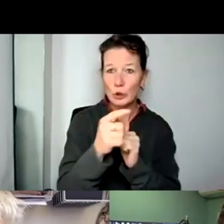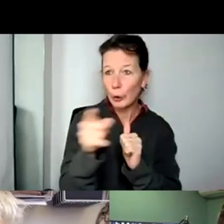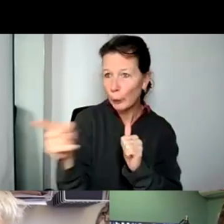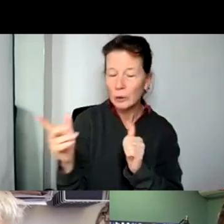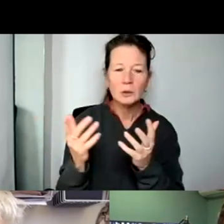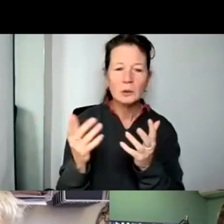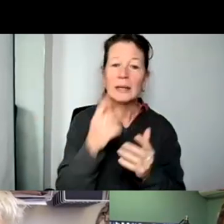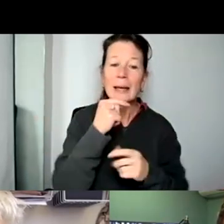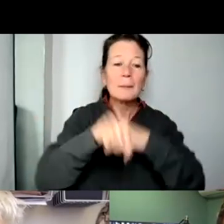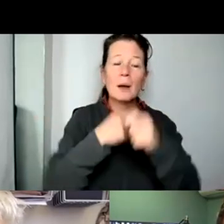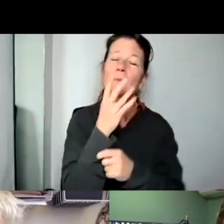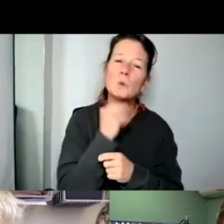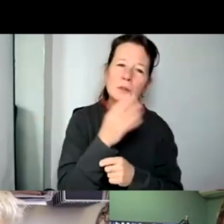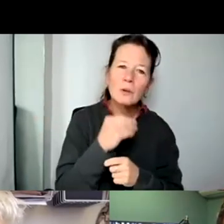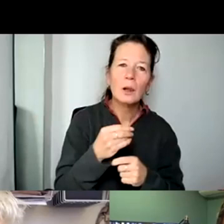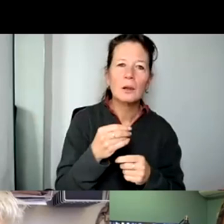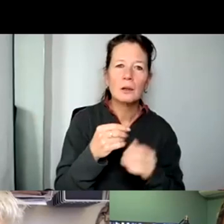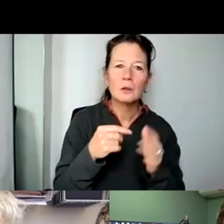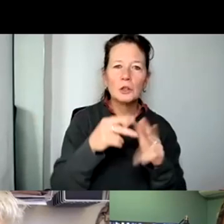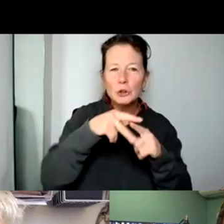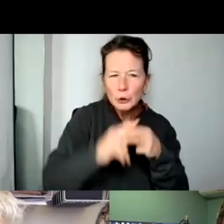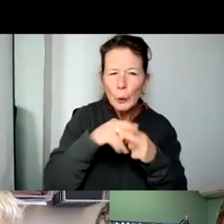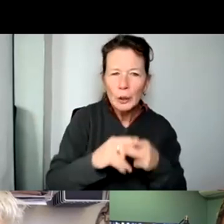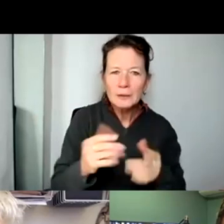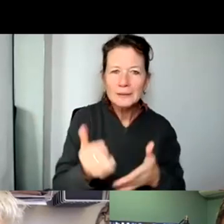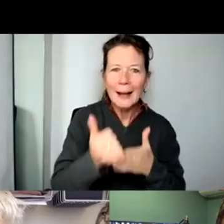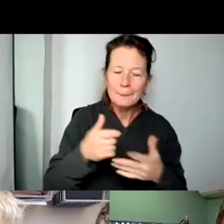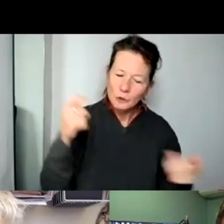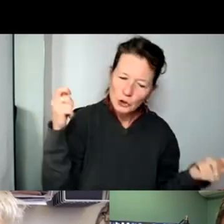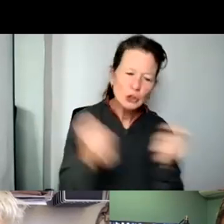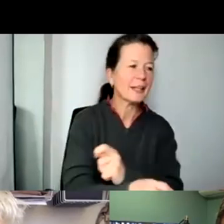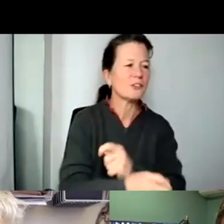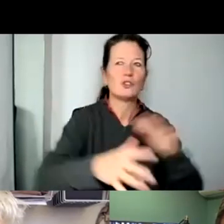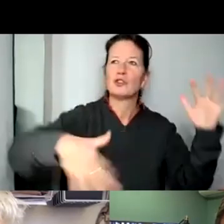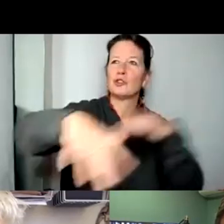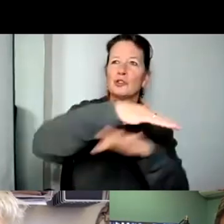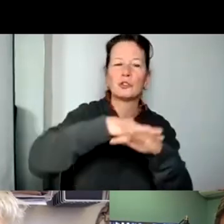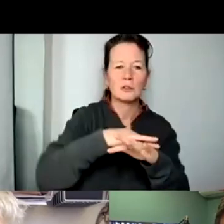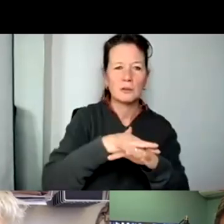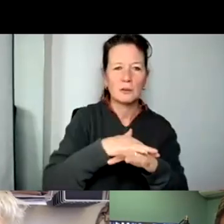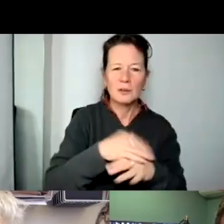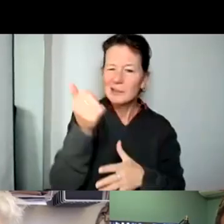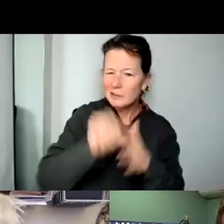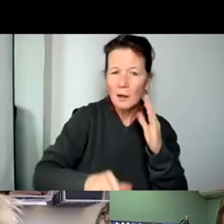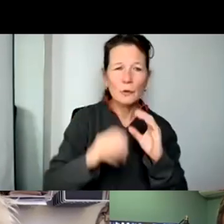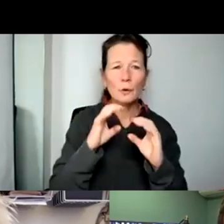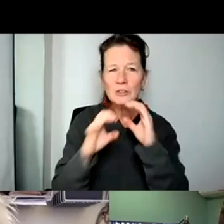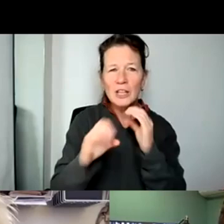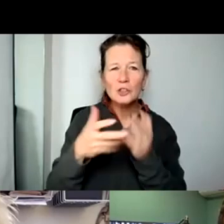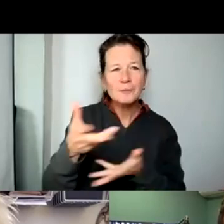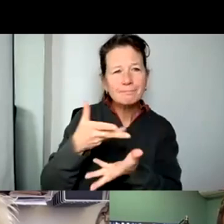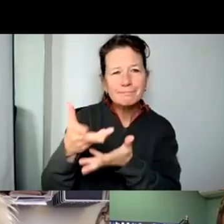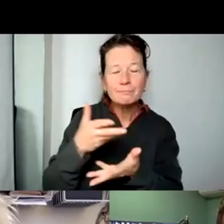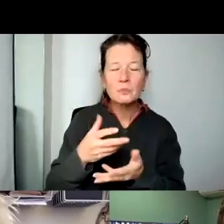really useful and important tool to bring about change and to bring about kind of those conversations. I think one